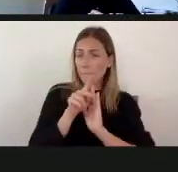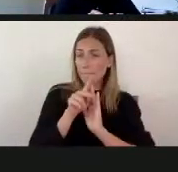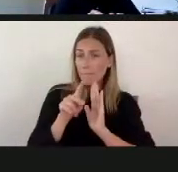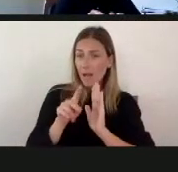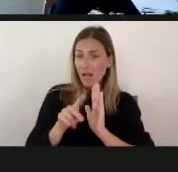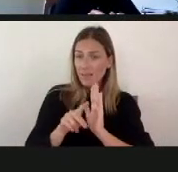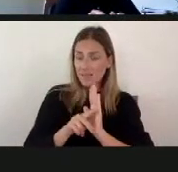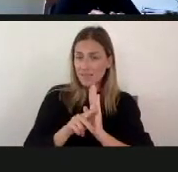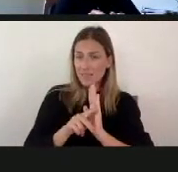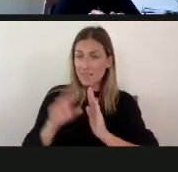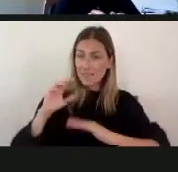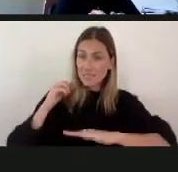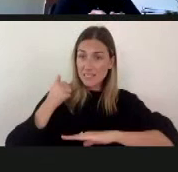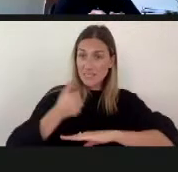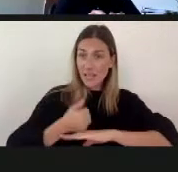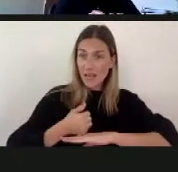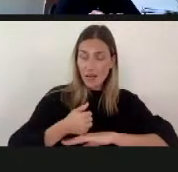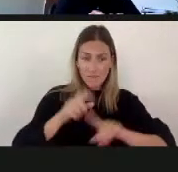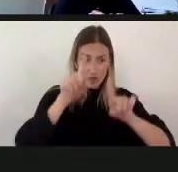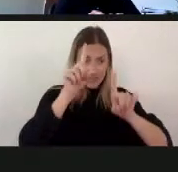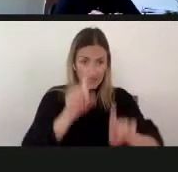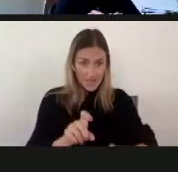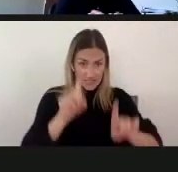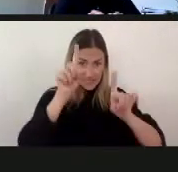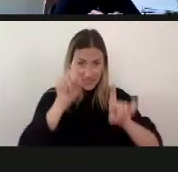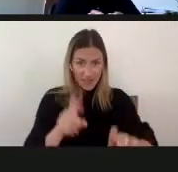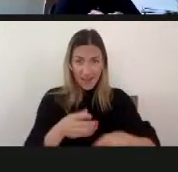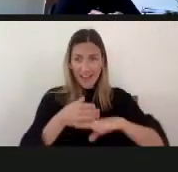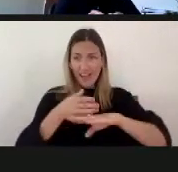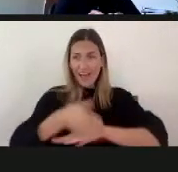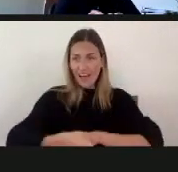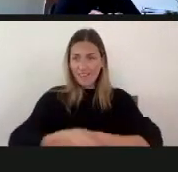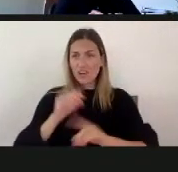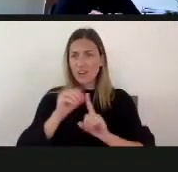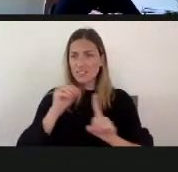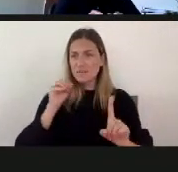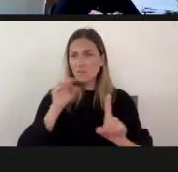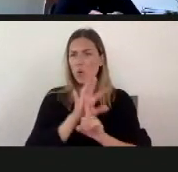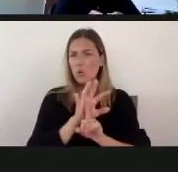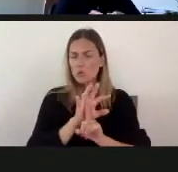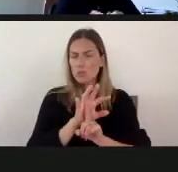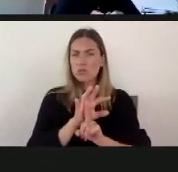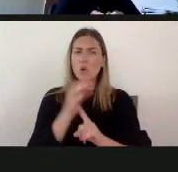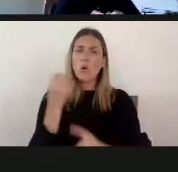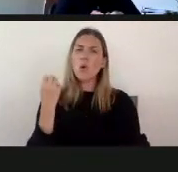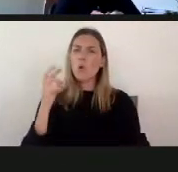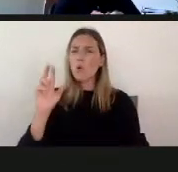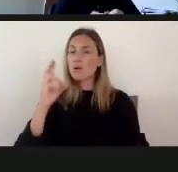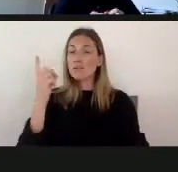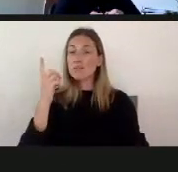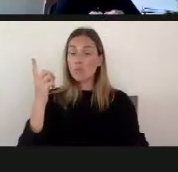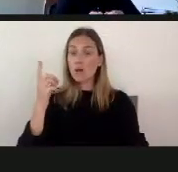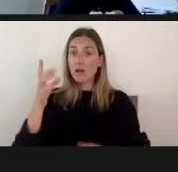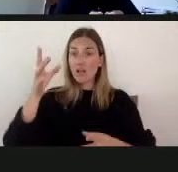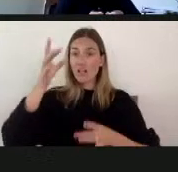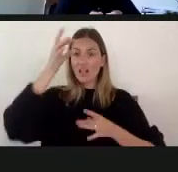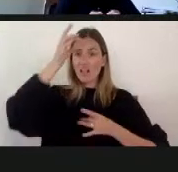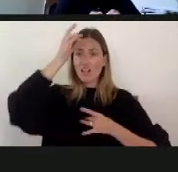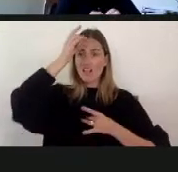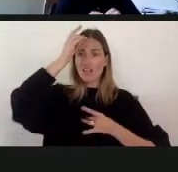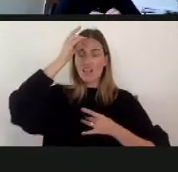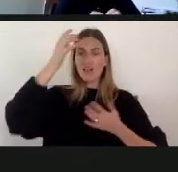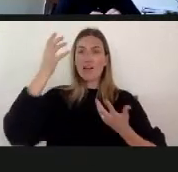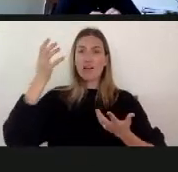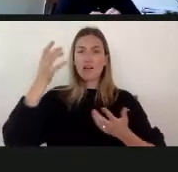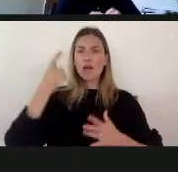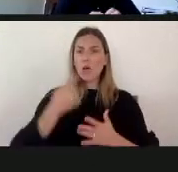have for testing once someone has been exposed and or someone has gotten COVID, and what